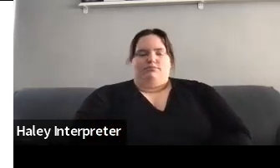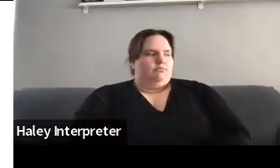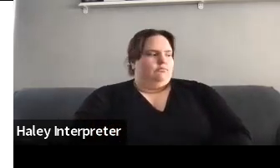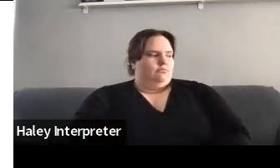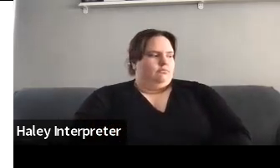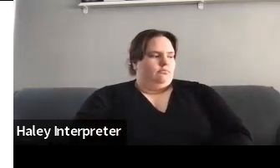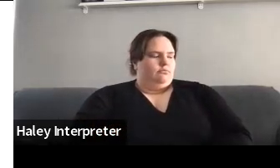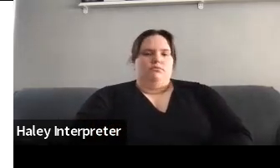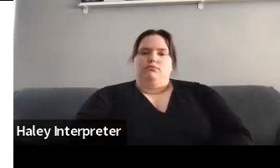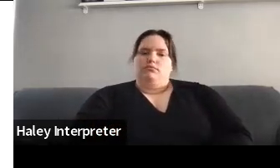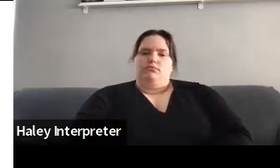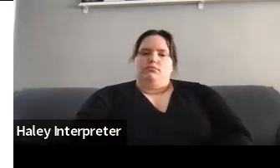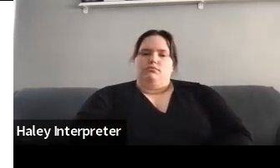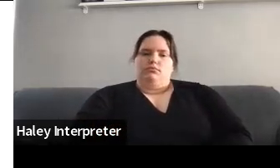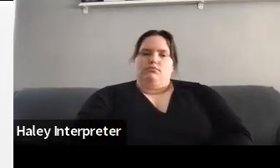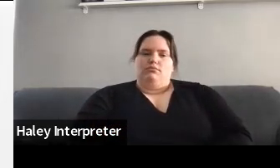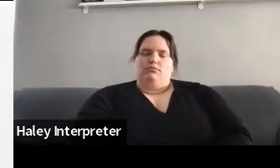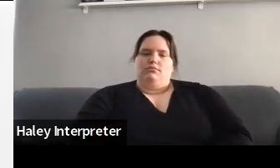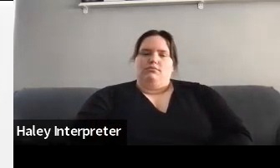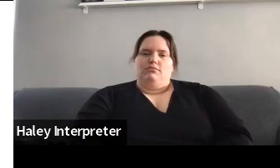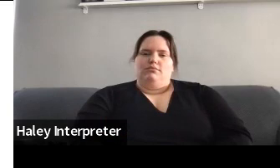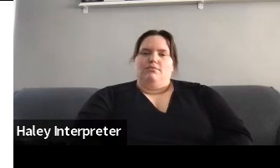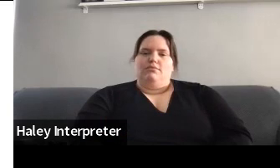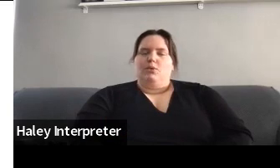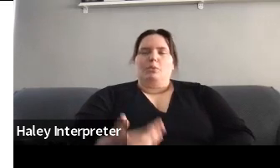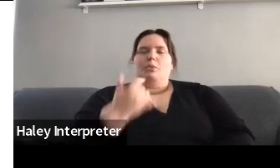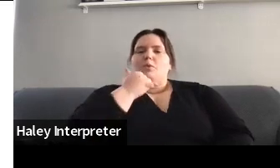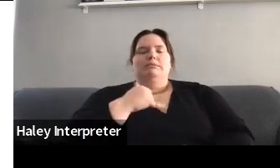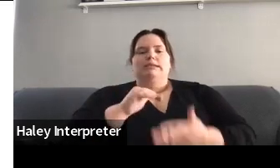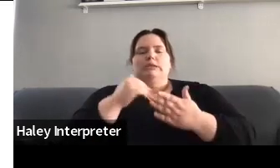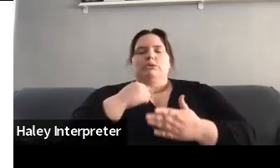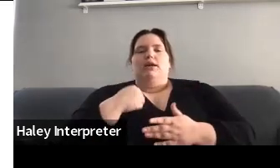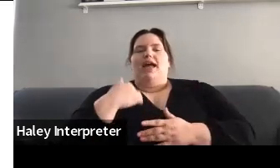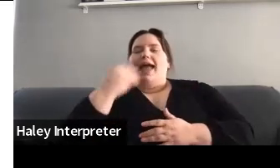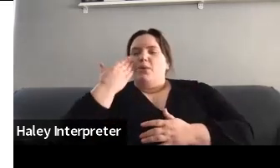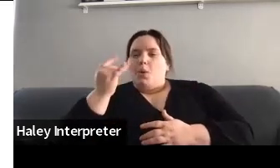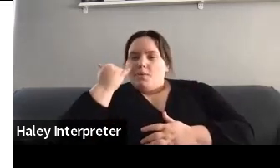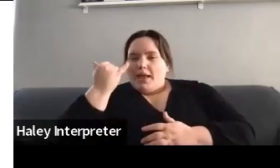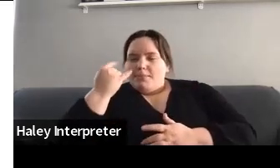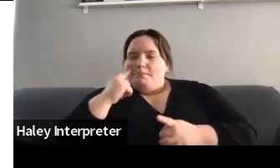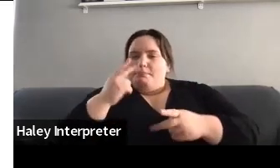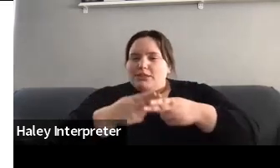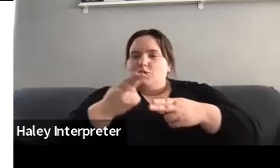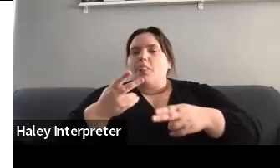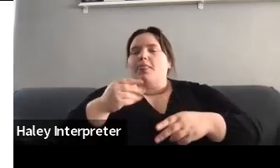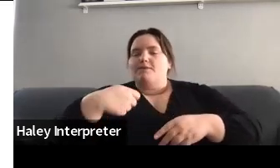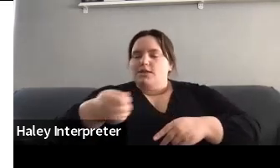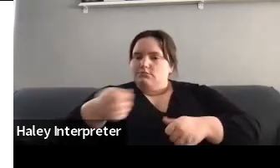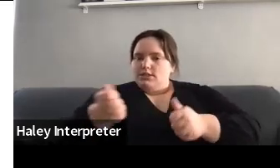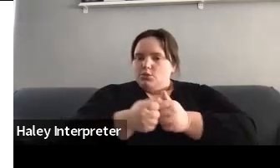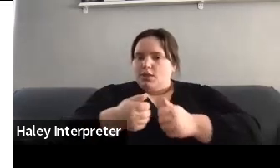I don't know if I mentioned the excuse me, the frisbees with the grips. If